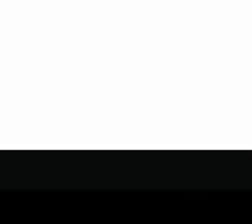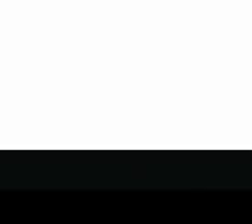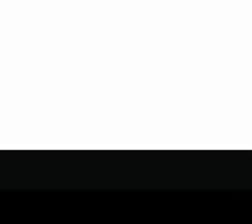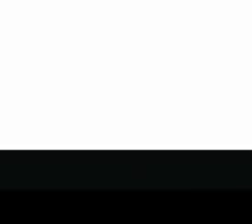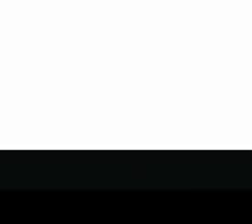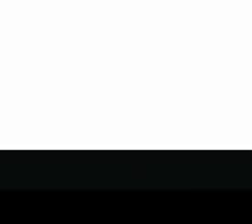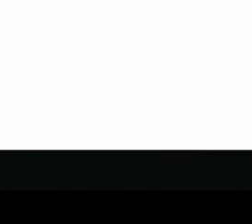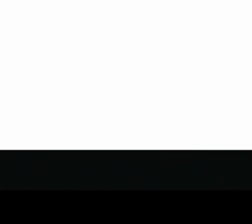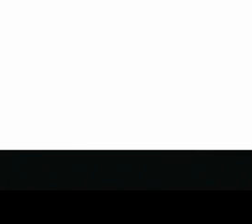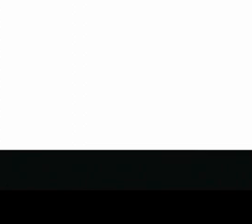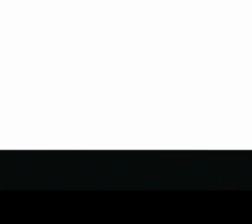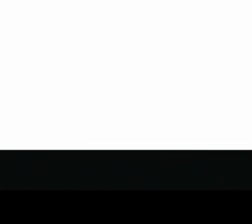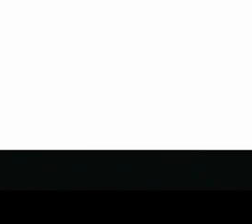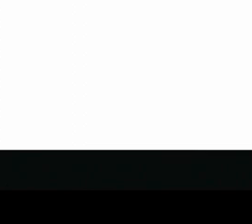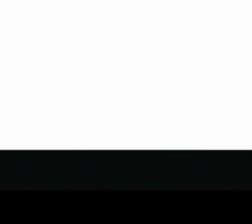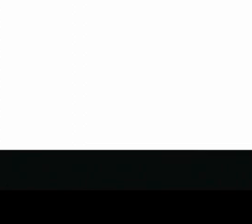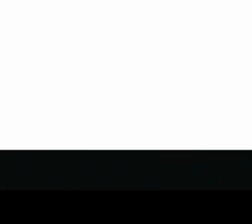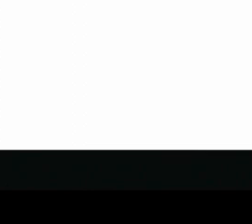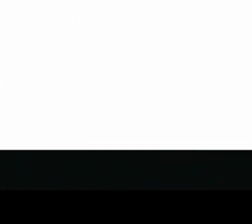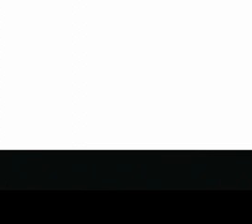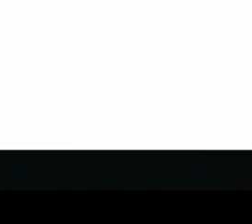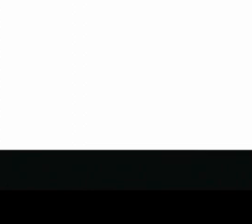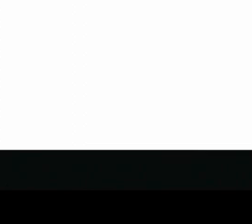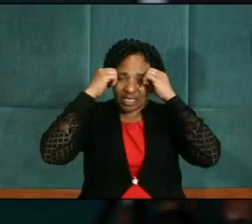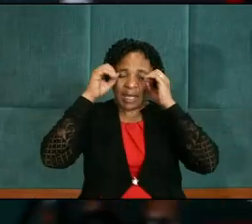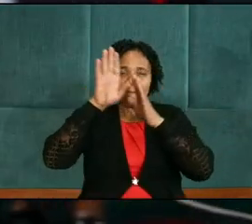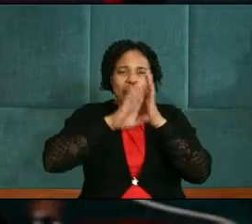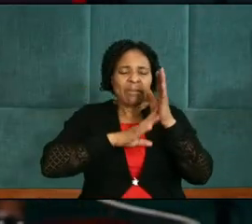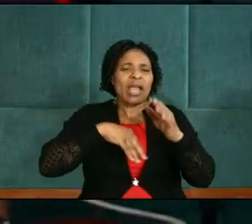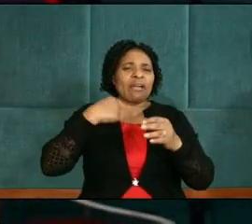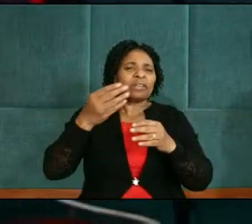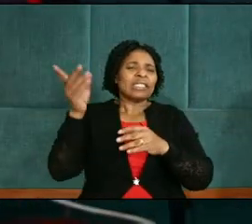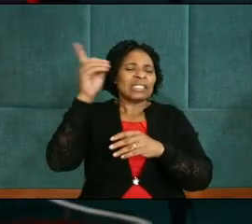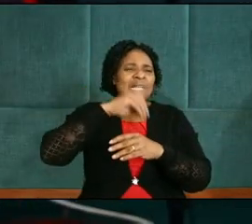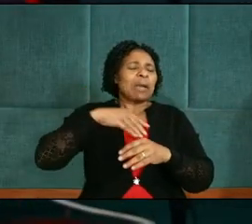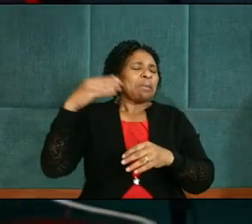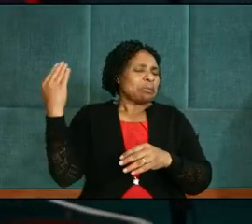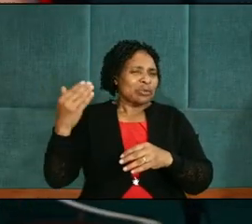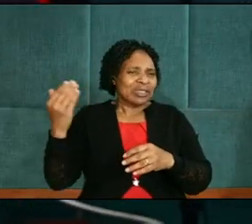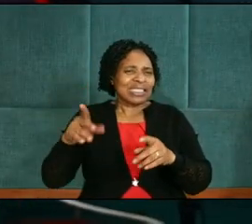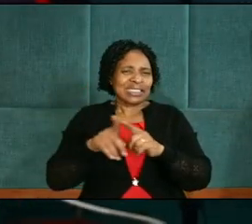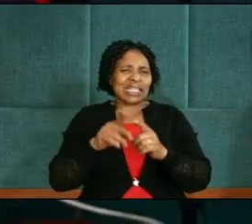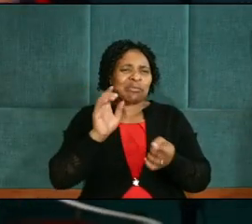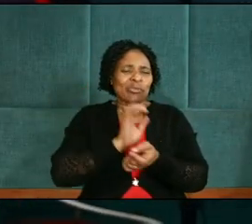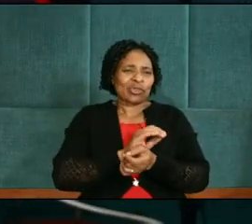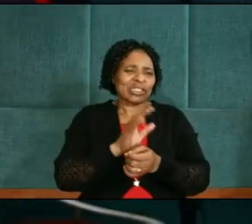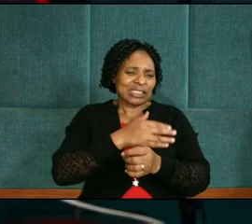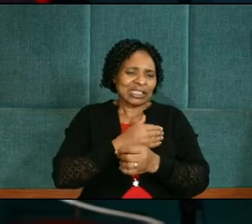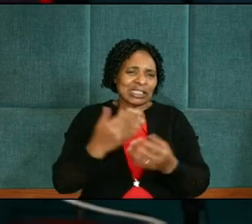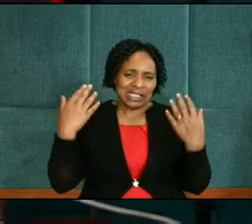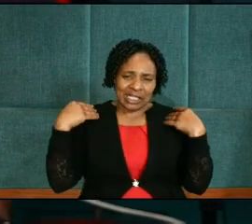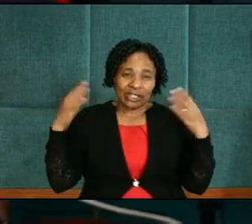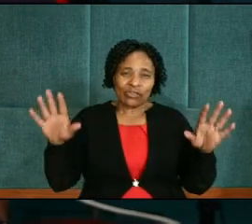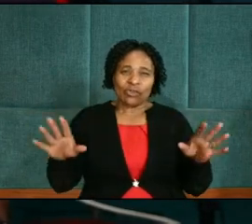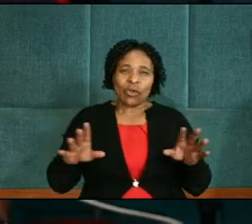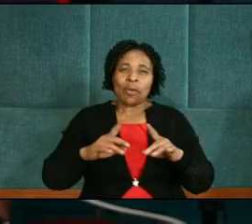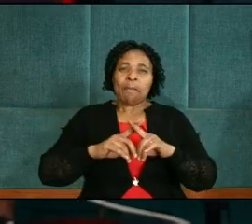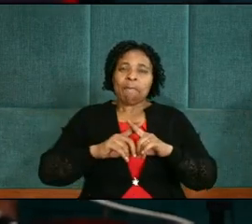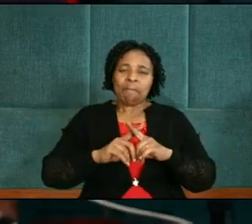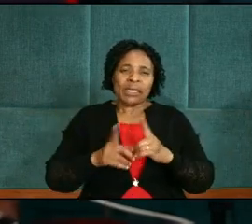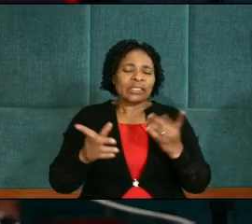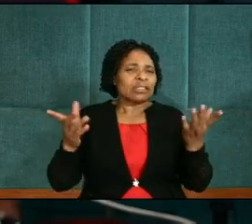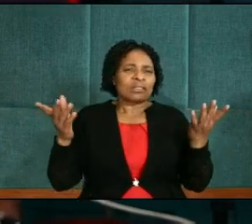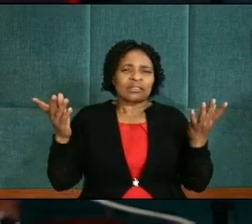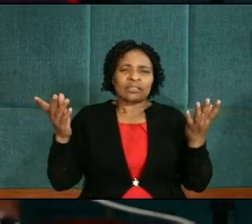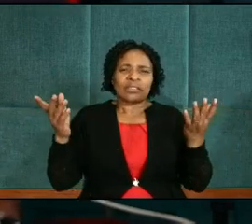Which means, I could study my Bible from day to night. I could preach like Paul and sing like Angel and hold all the offices in the church.